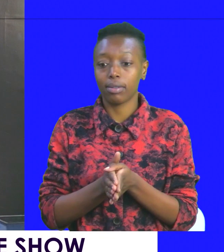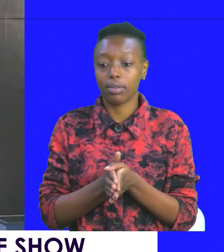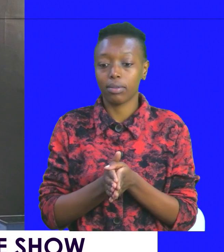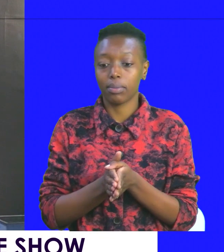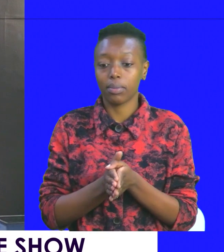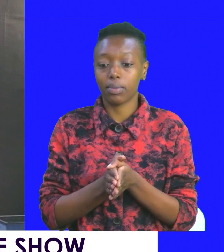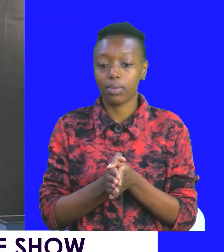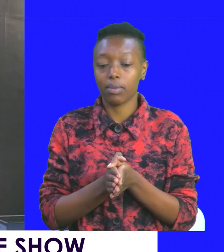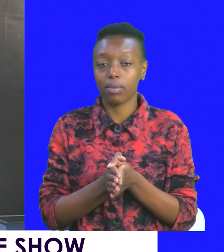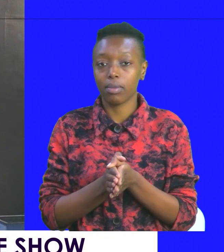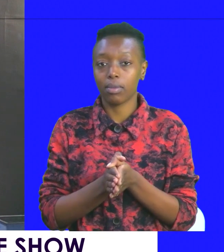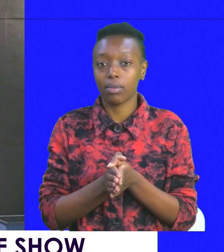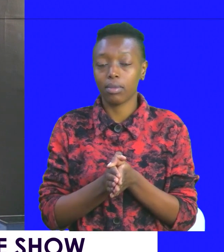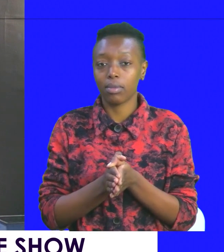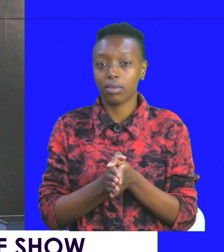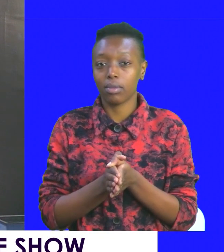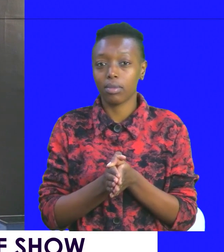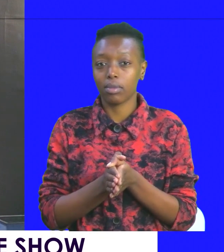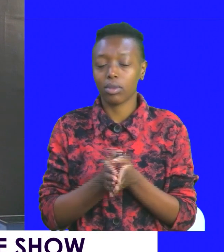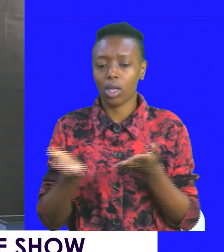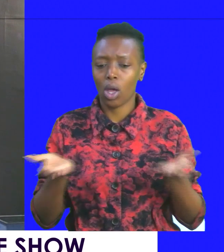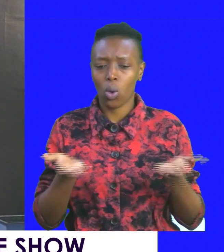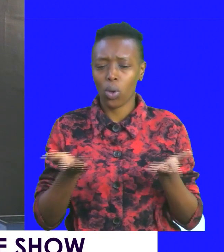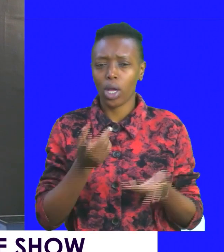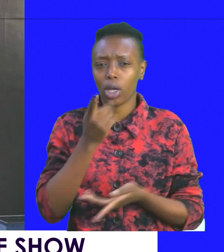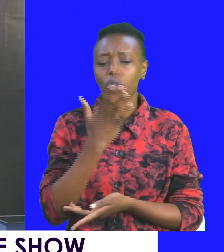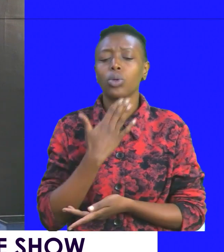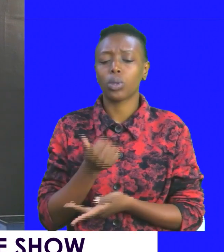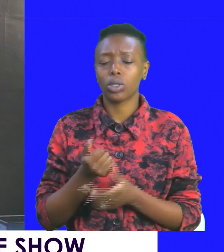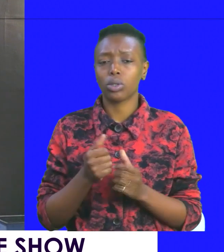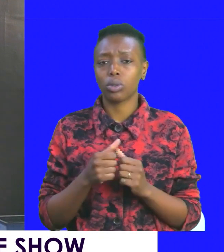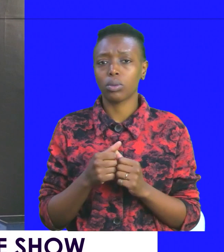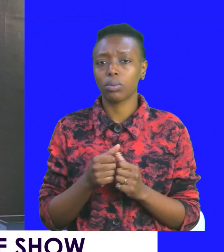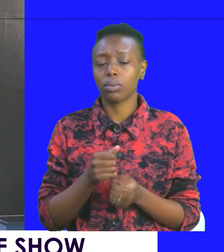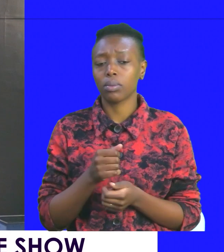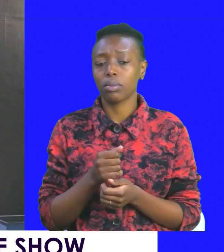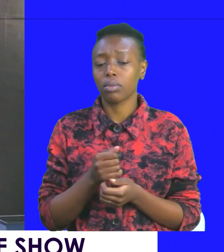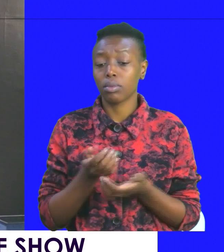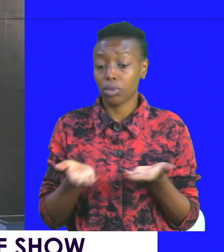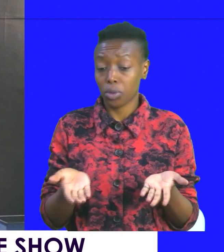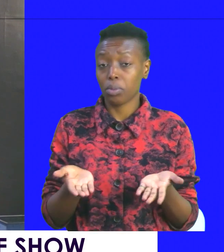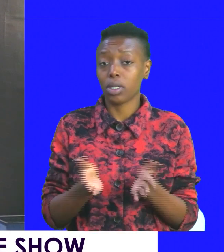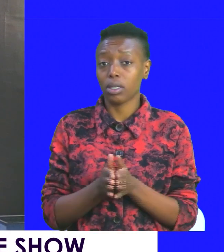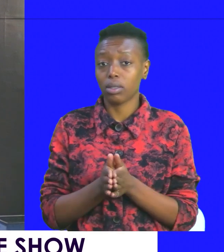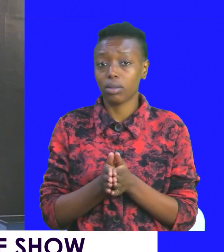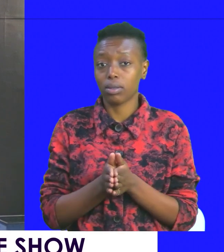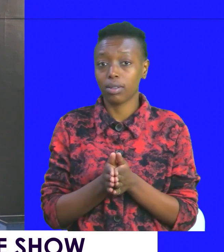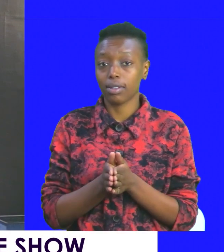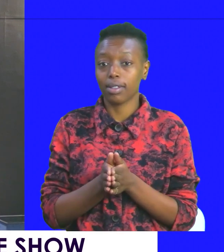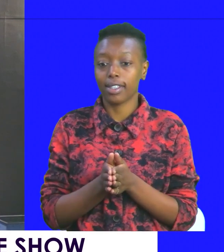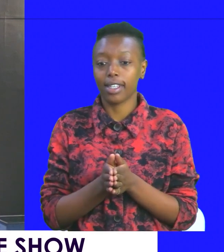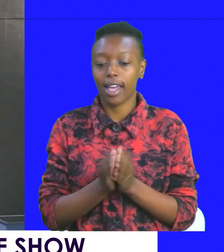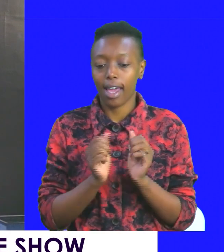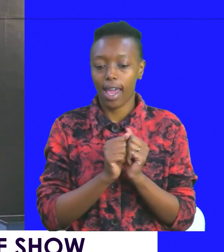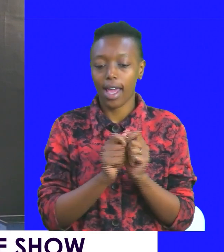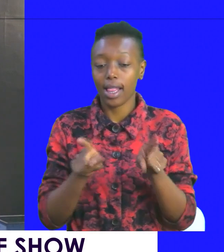live and act like where you want to be. Yeah, there is something about it. In the same